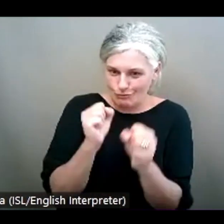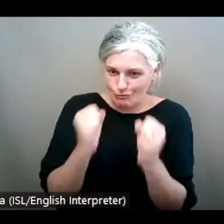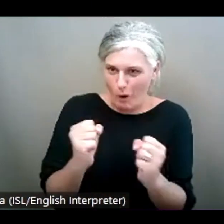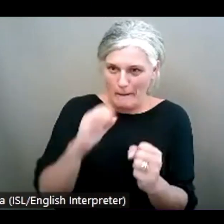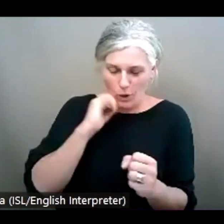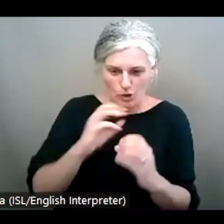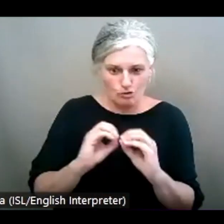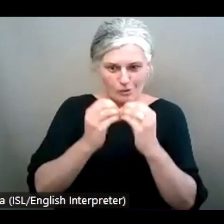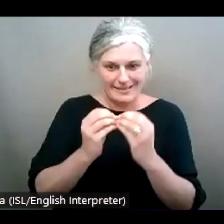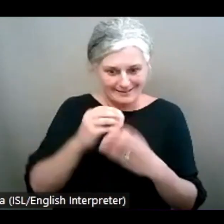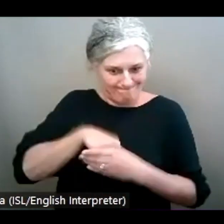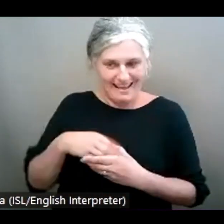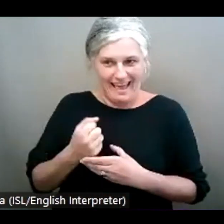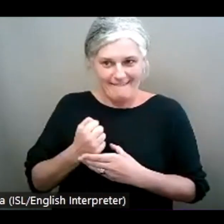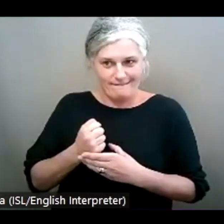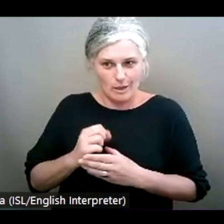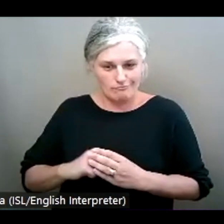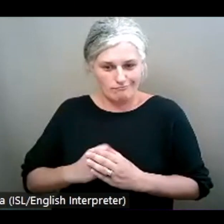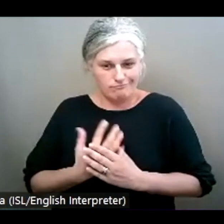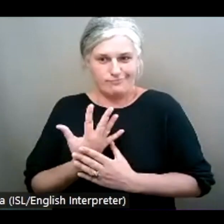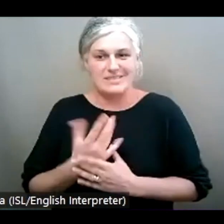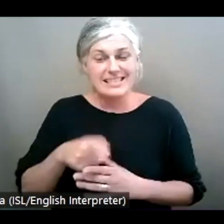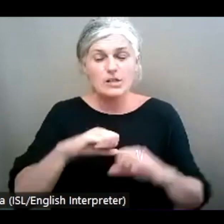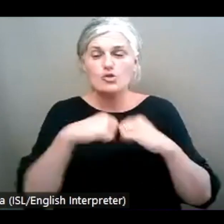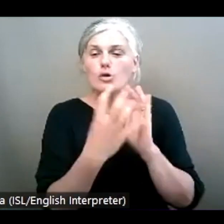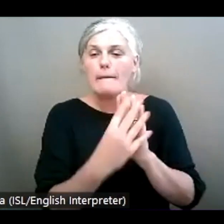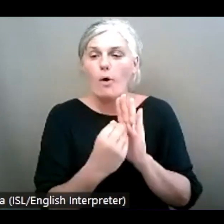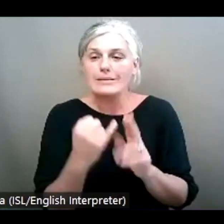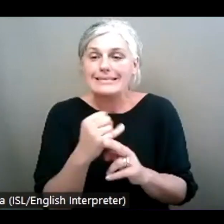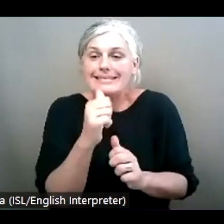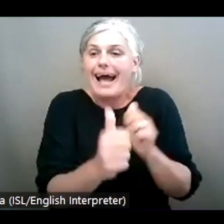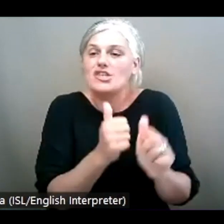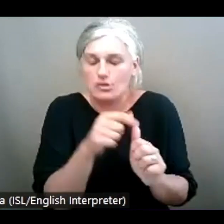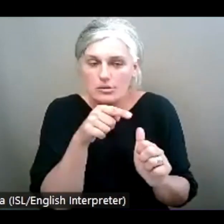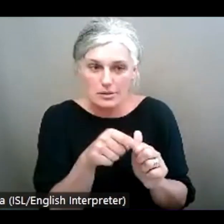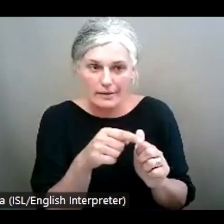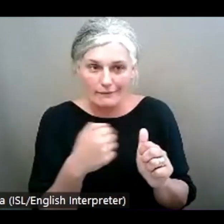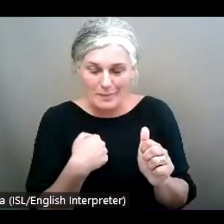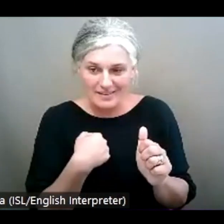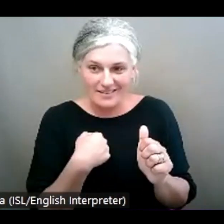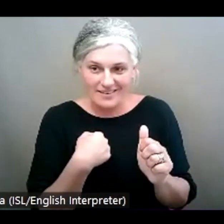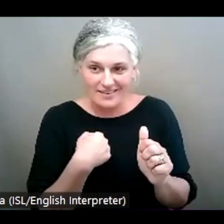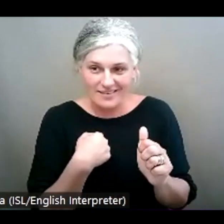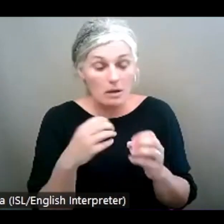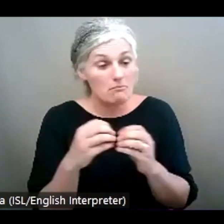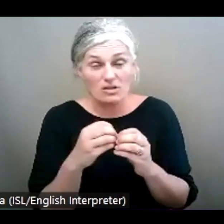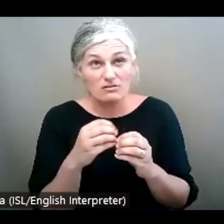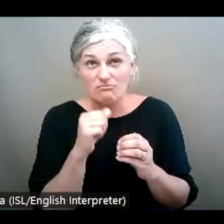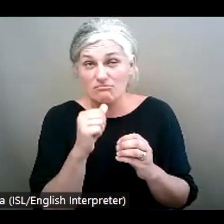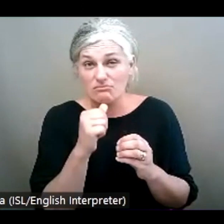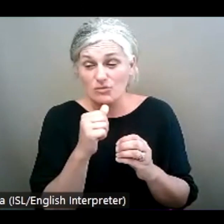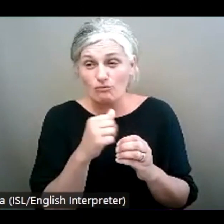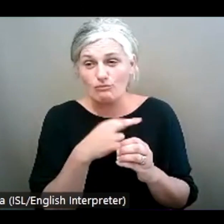have. So I think that for me is a social model in action. And as I said, there was no real Damascus